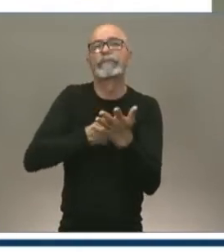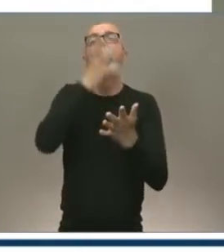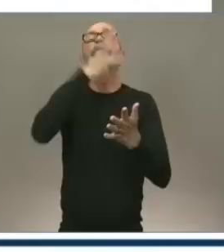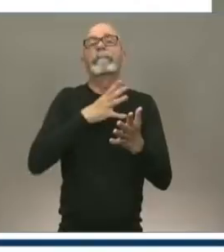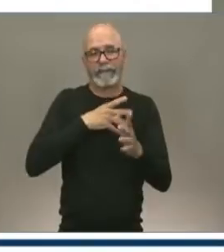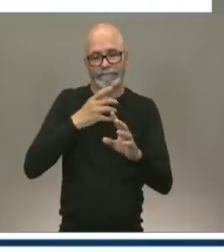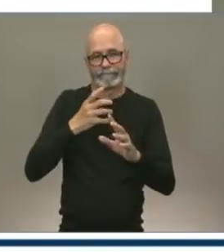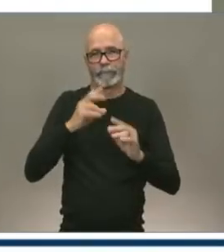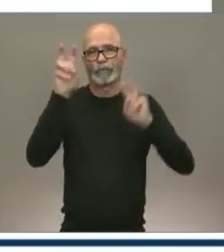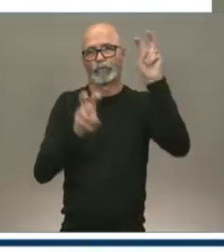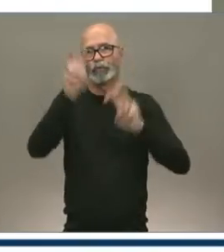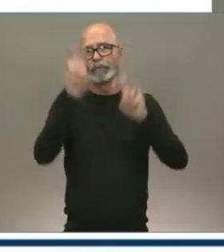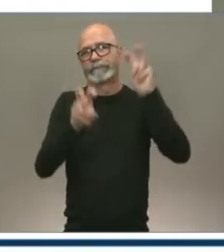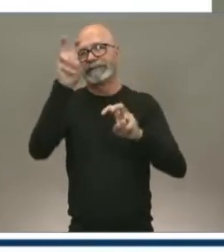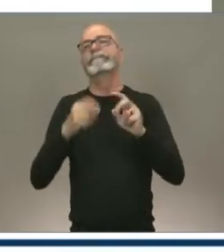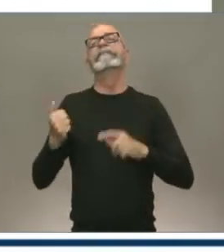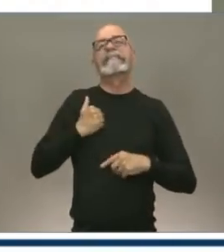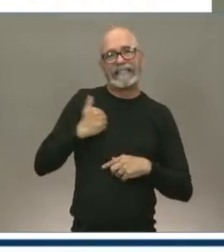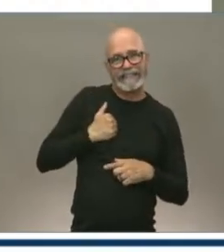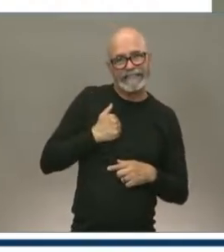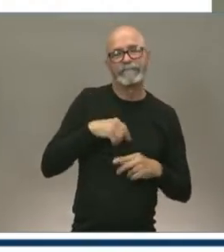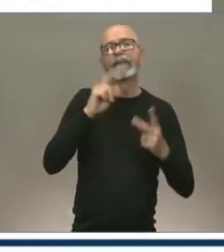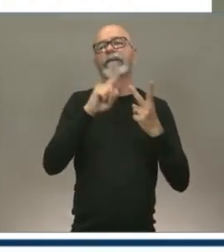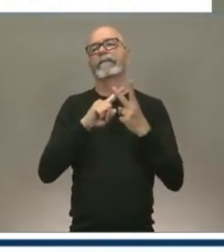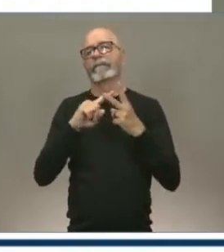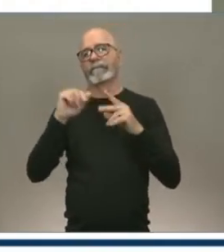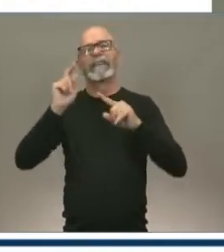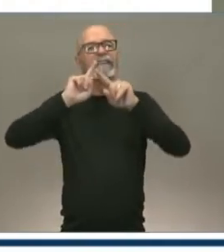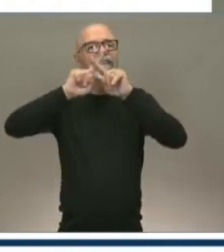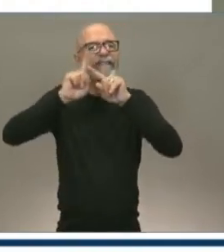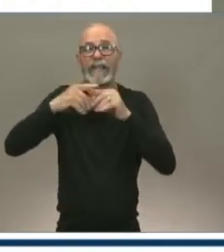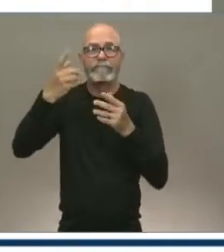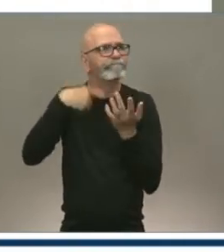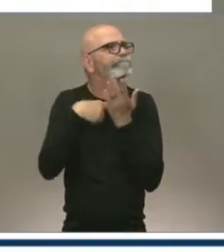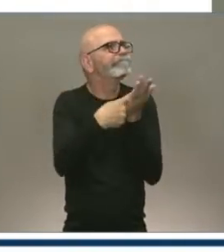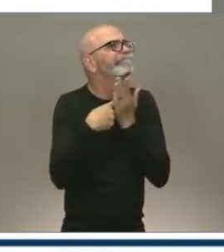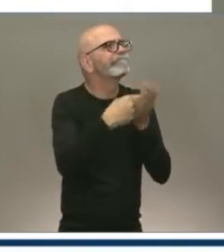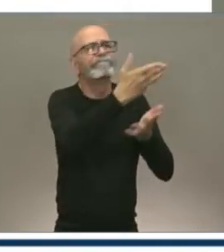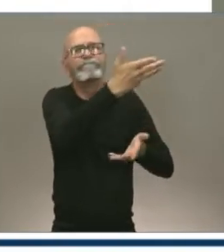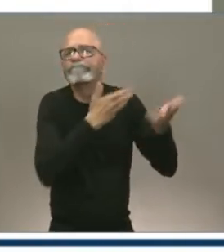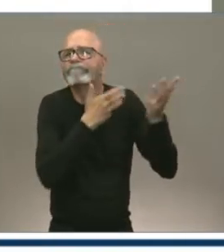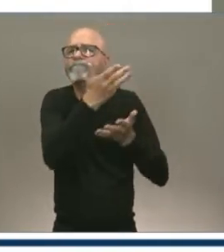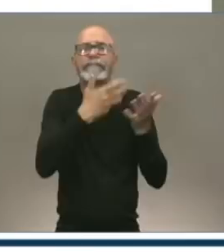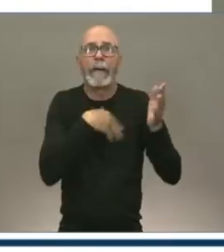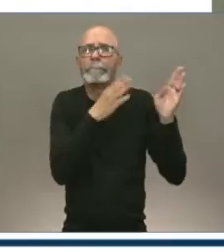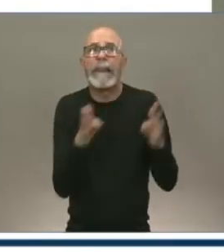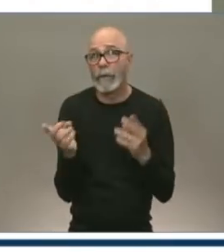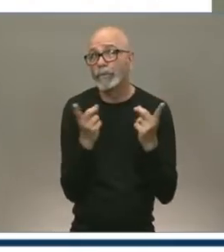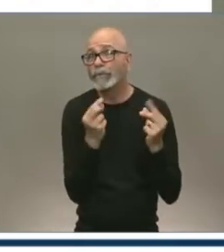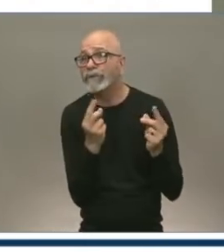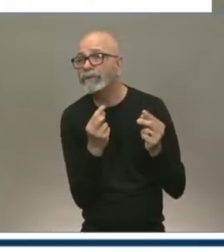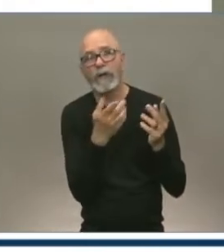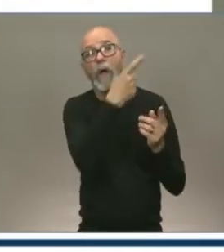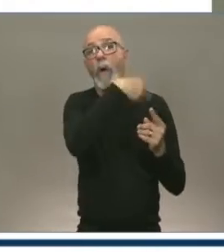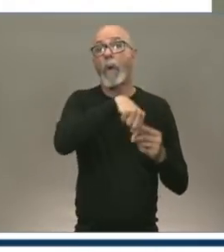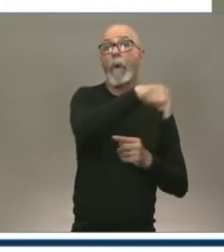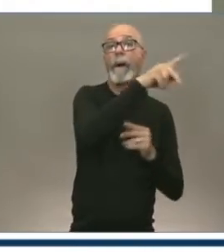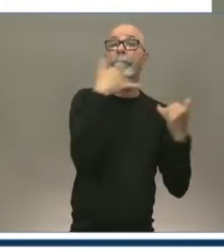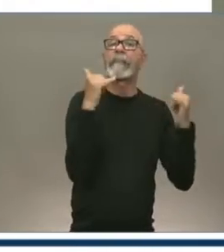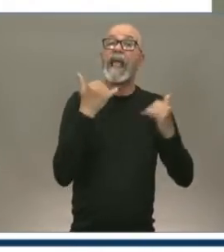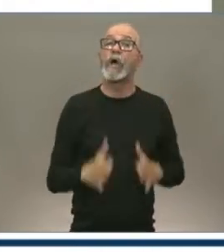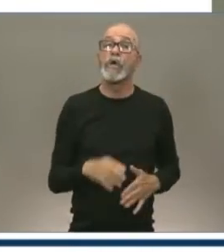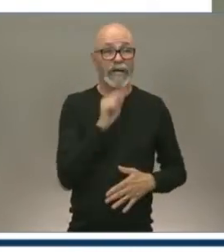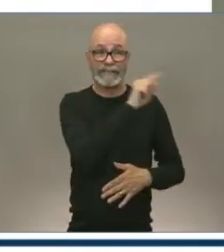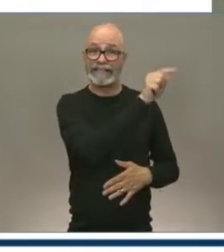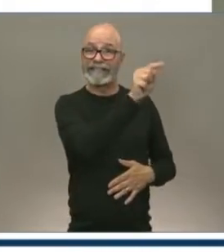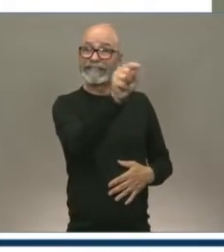Government of Canada, and we are working towards an approved plan. All of the players and officials and anyone involved with this